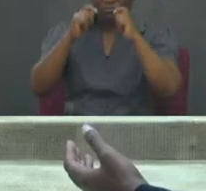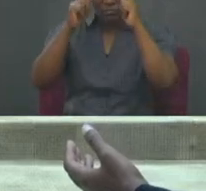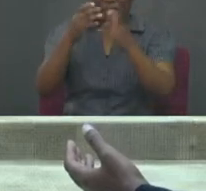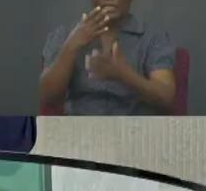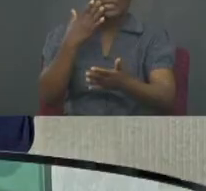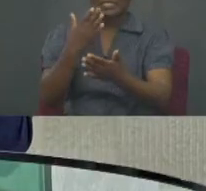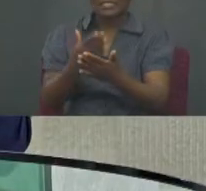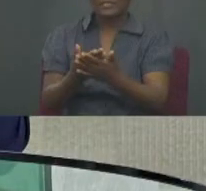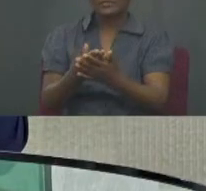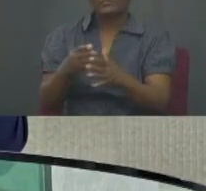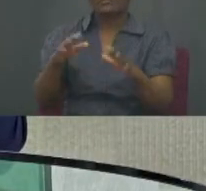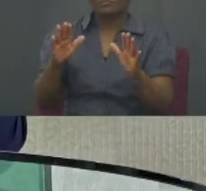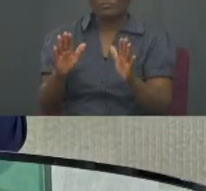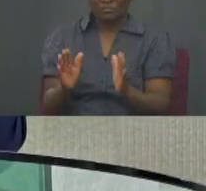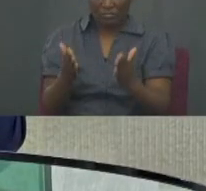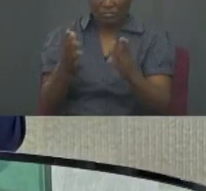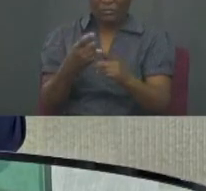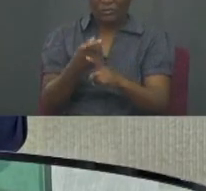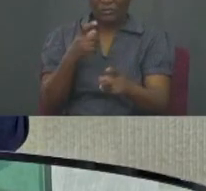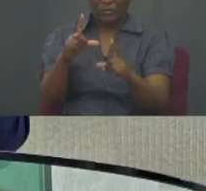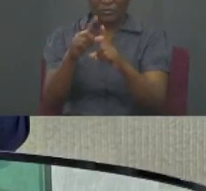thanking you for the encouragement from your word.